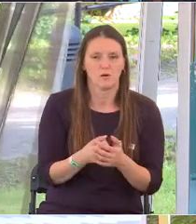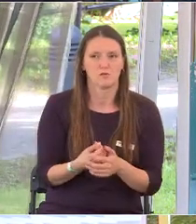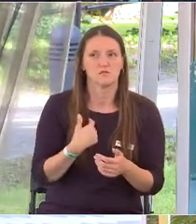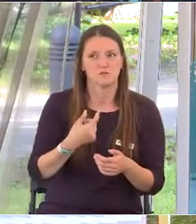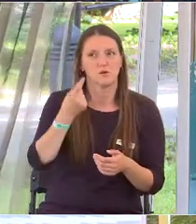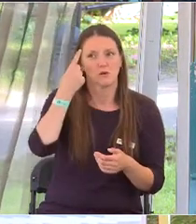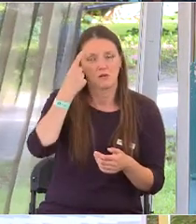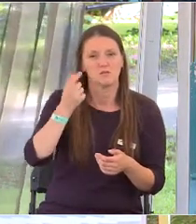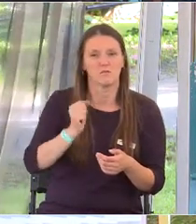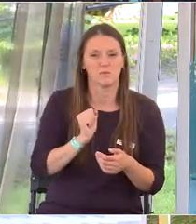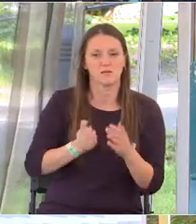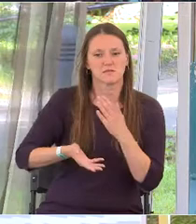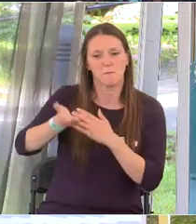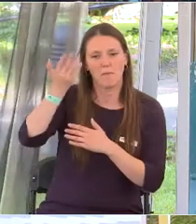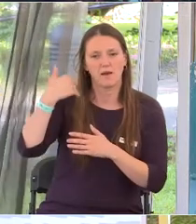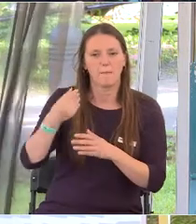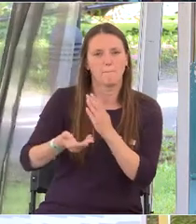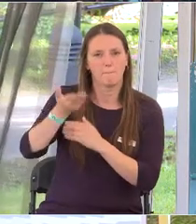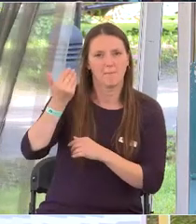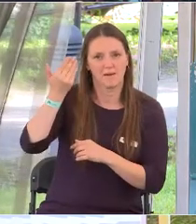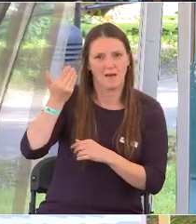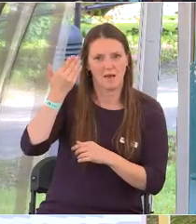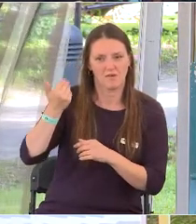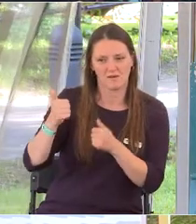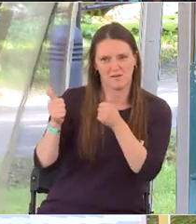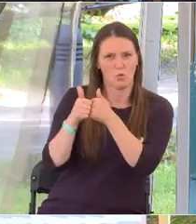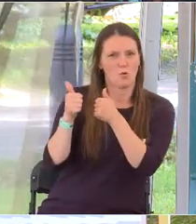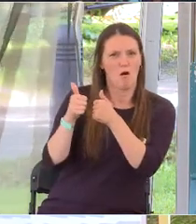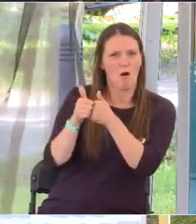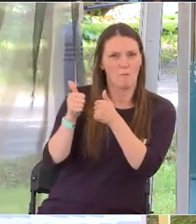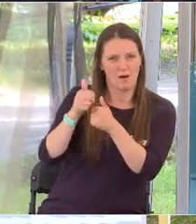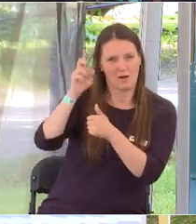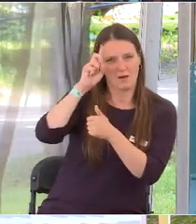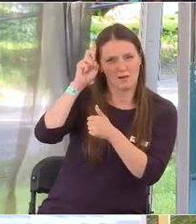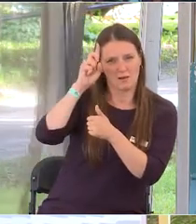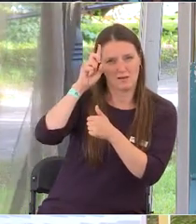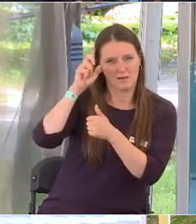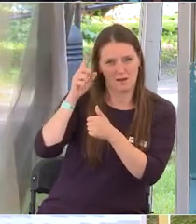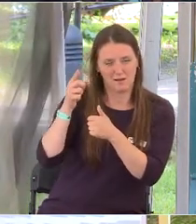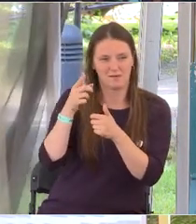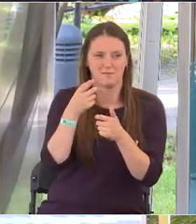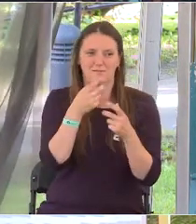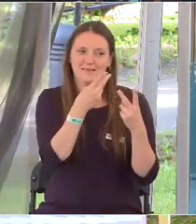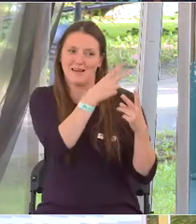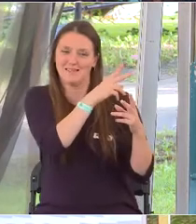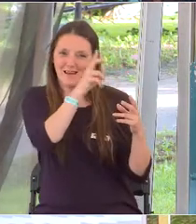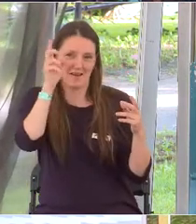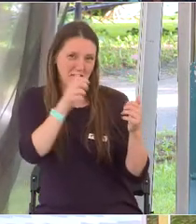pretty violent. Thanks for our interesting neighbors, that was not the only one member.